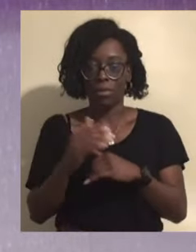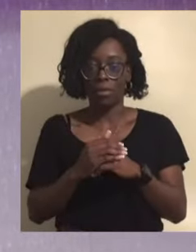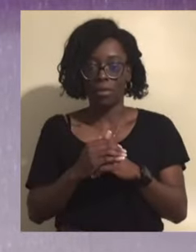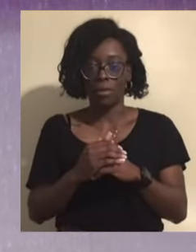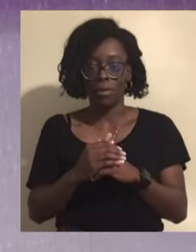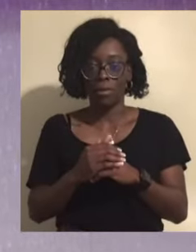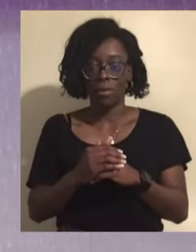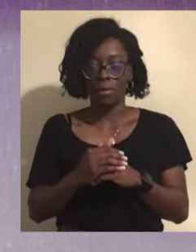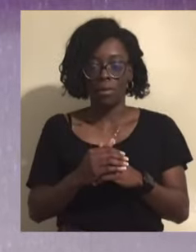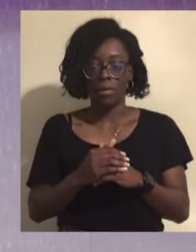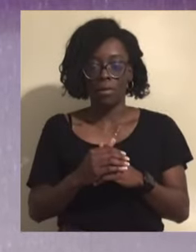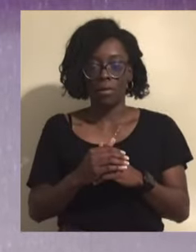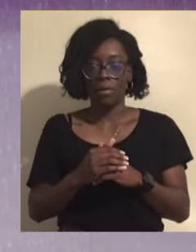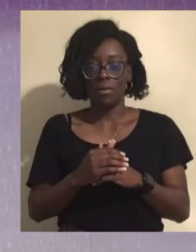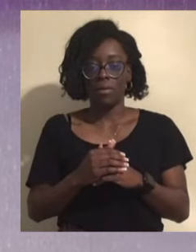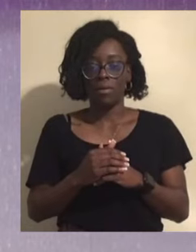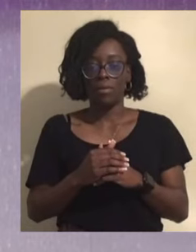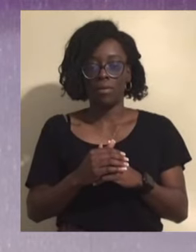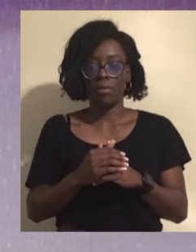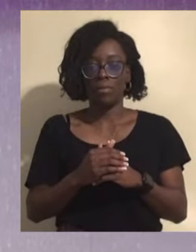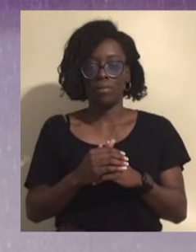You're who I want to talk to today.